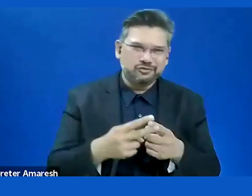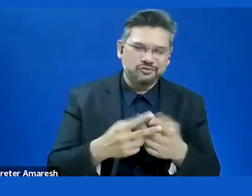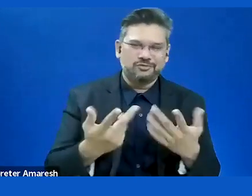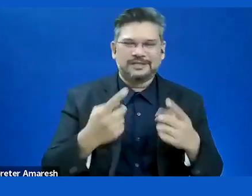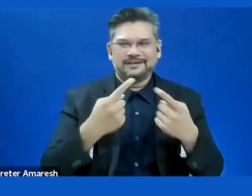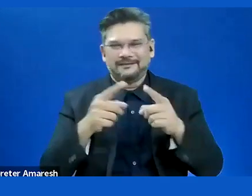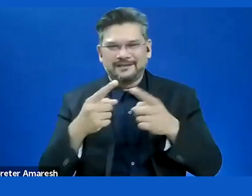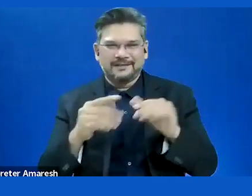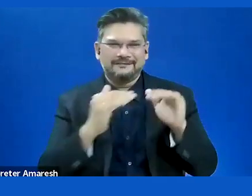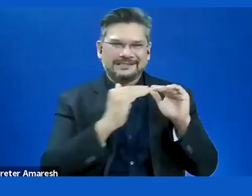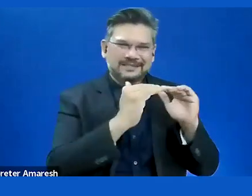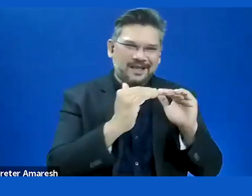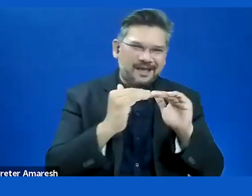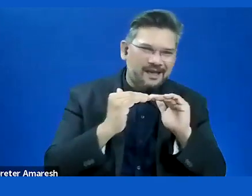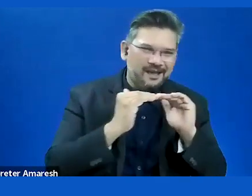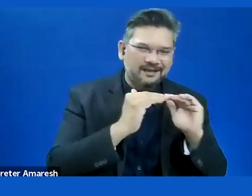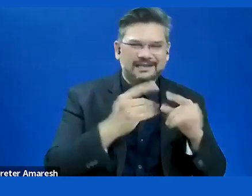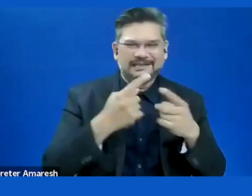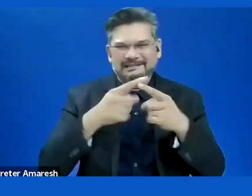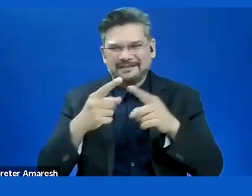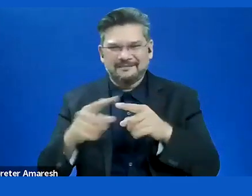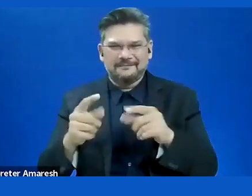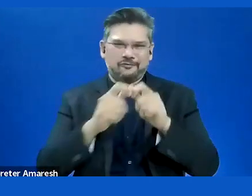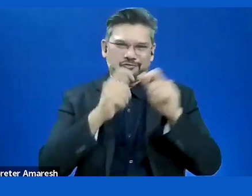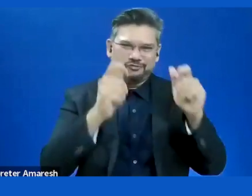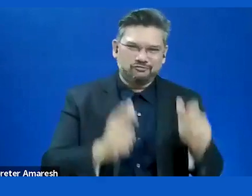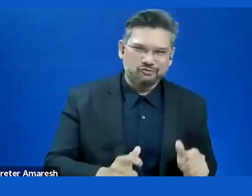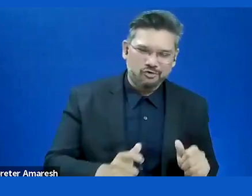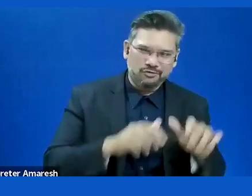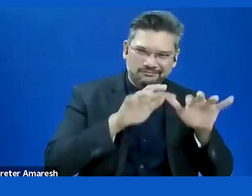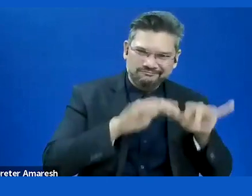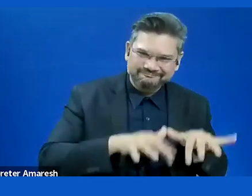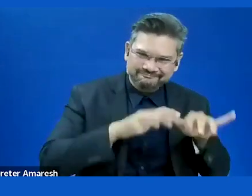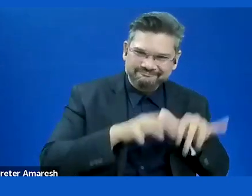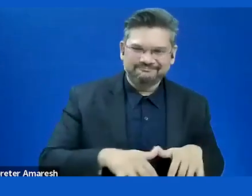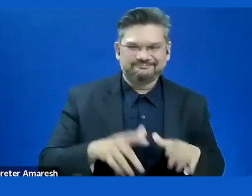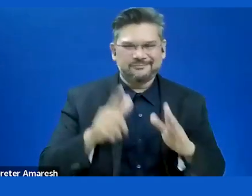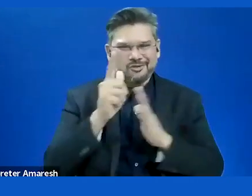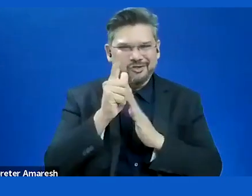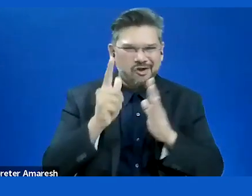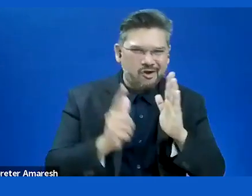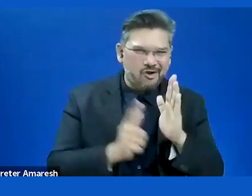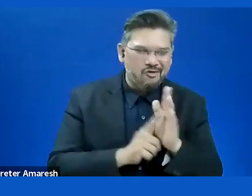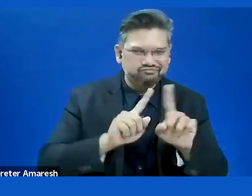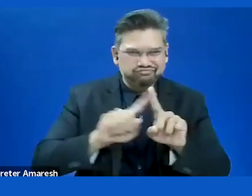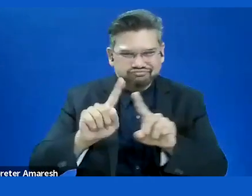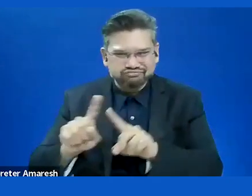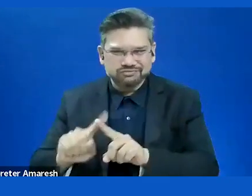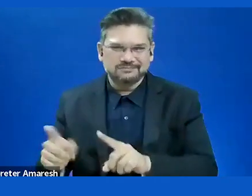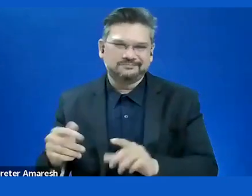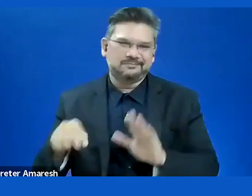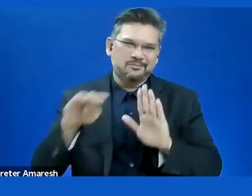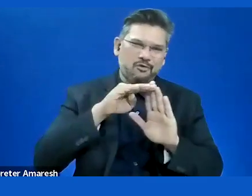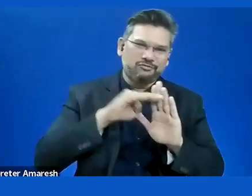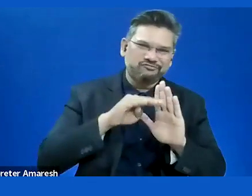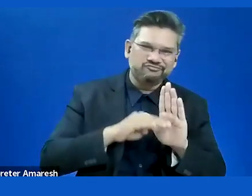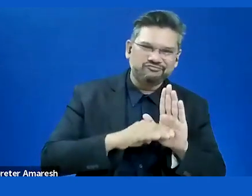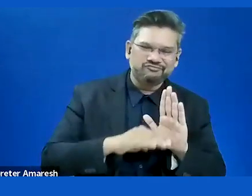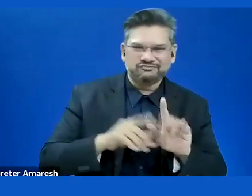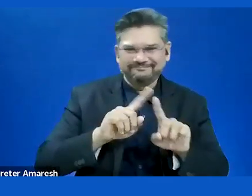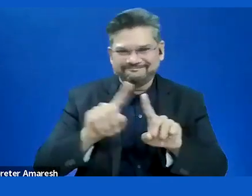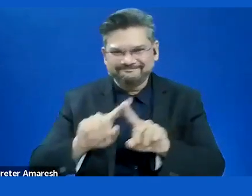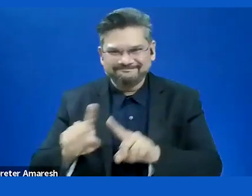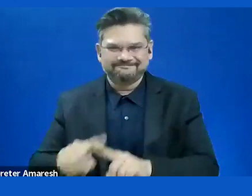different types of documents, there's different laws and policies. There's stuff to know about accessibility statements